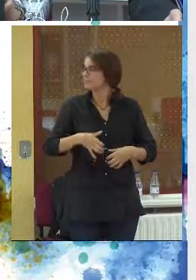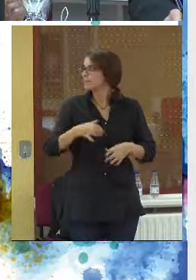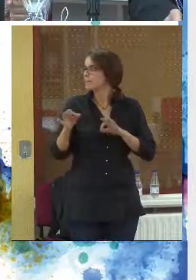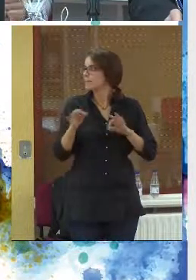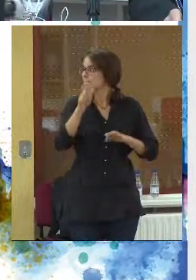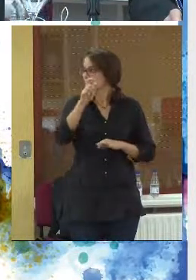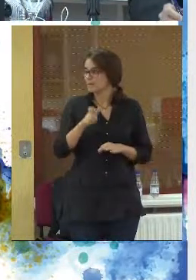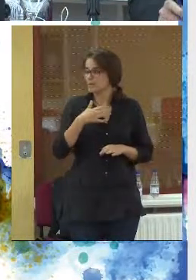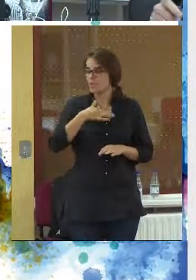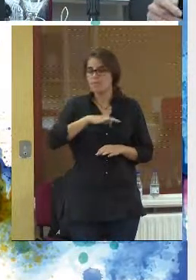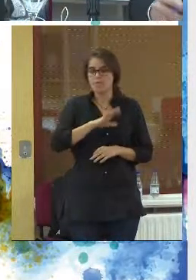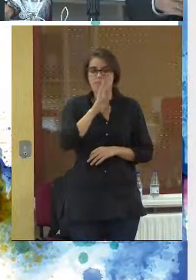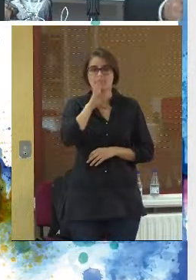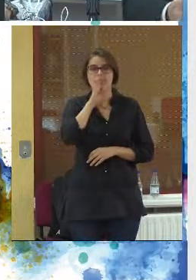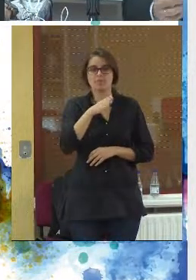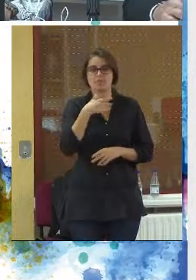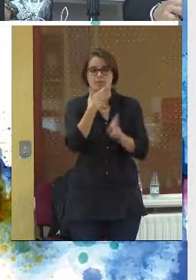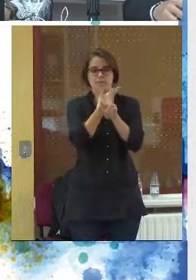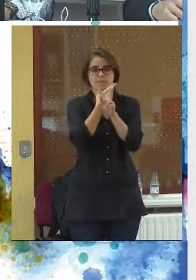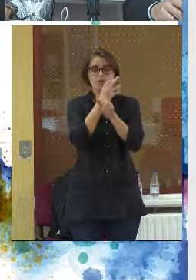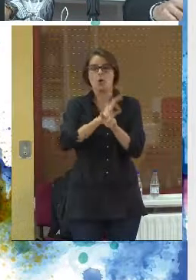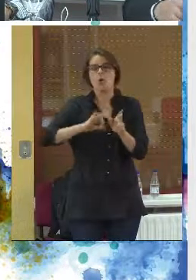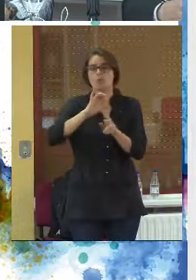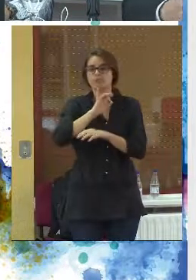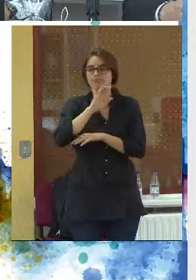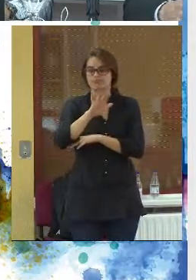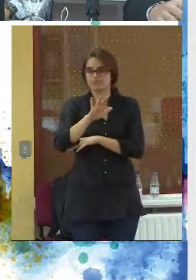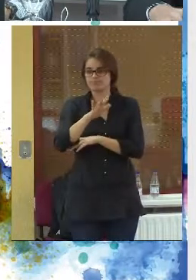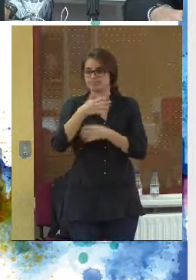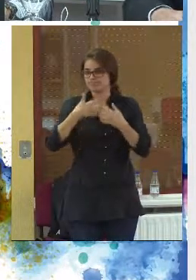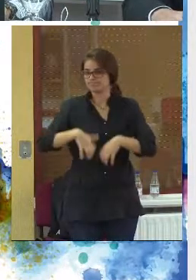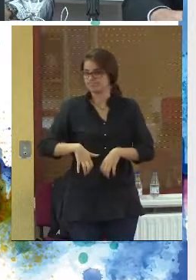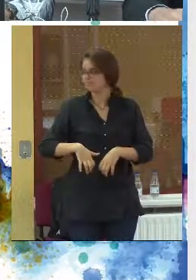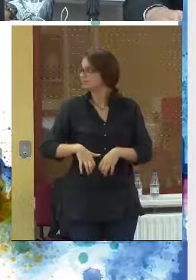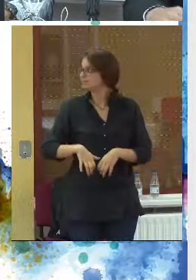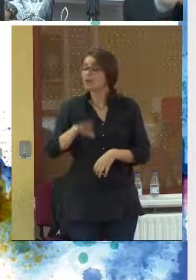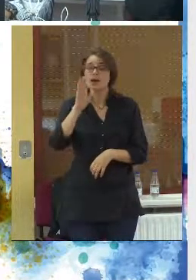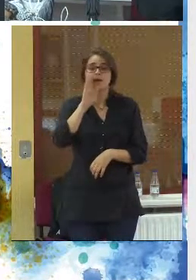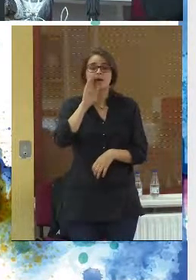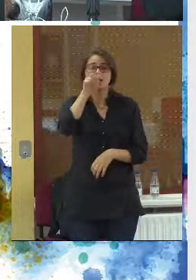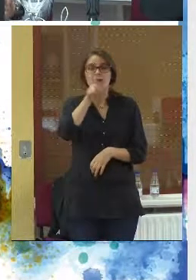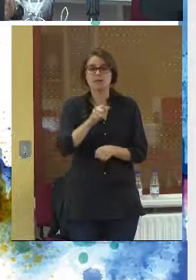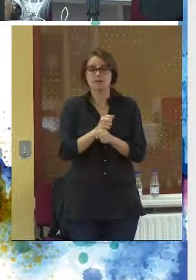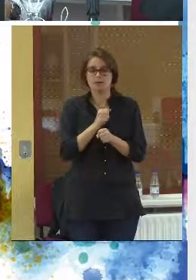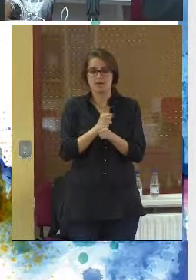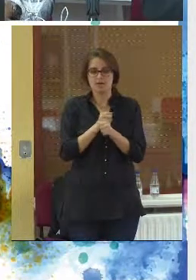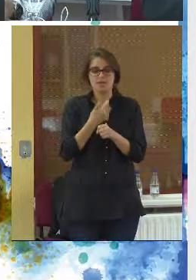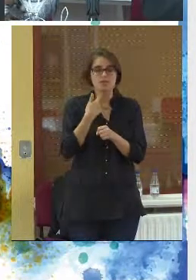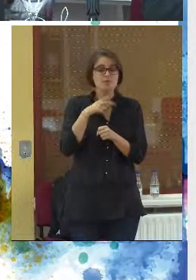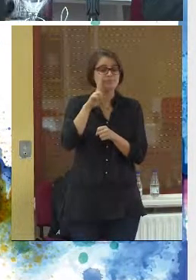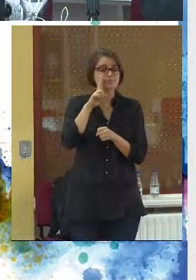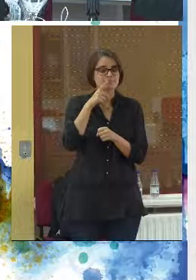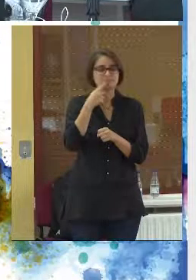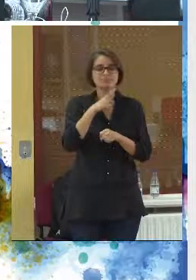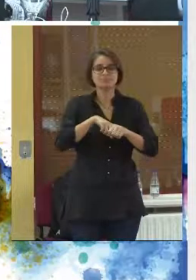of an emergency, you can automatically send an email or even do FaceTime with them. This